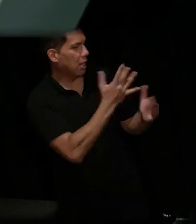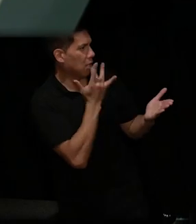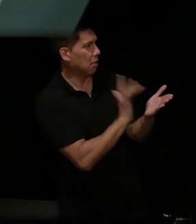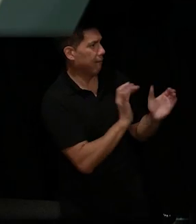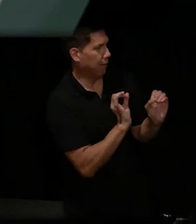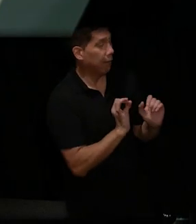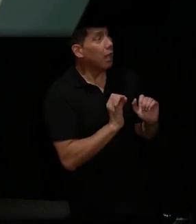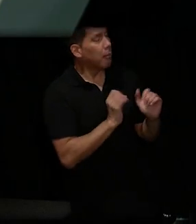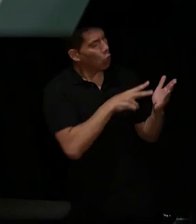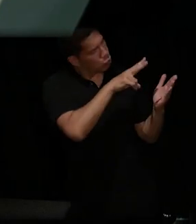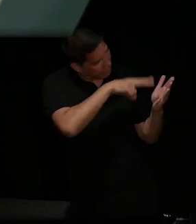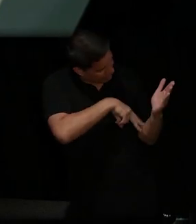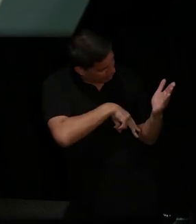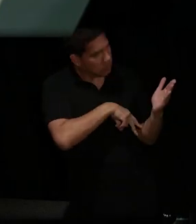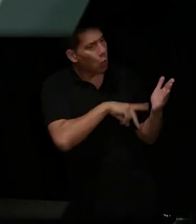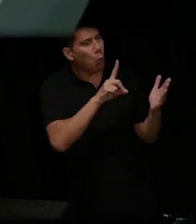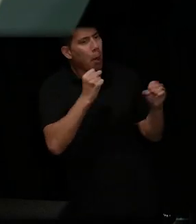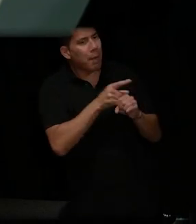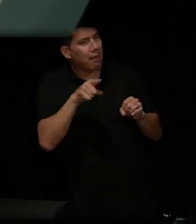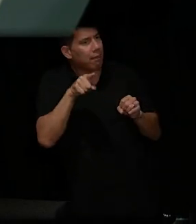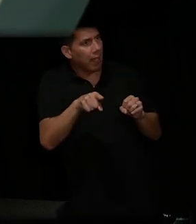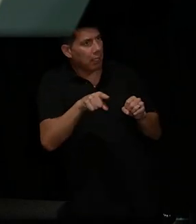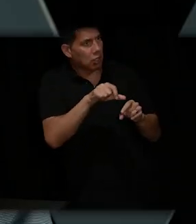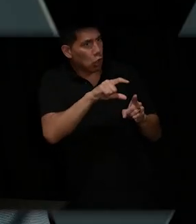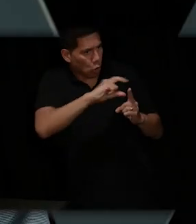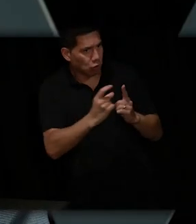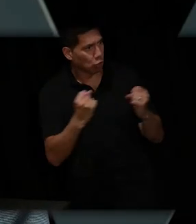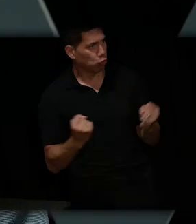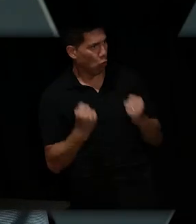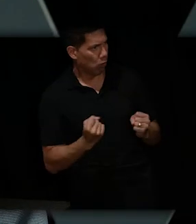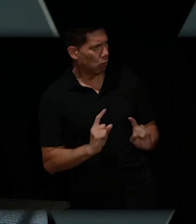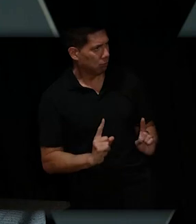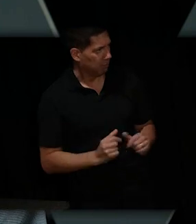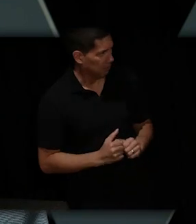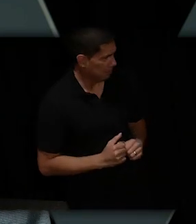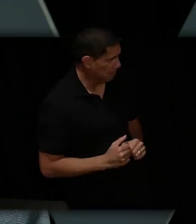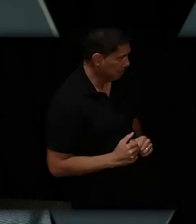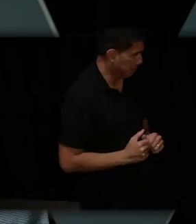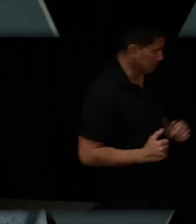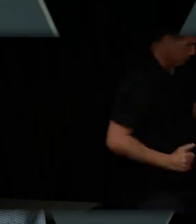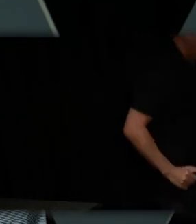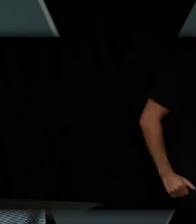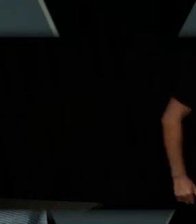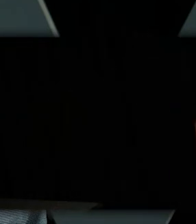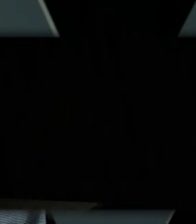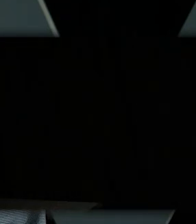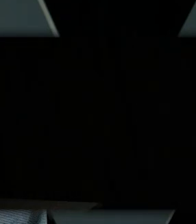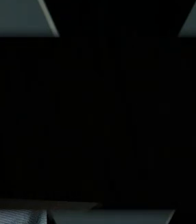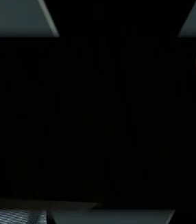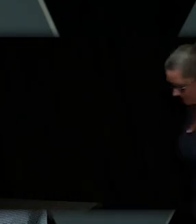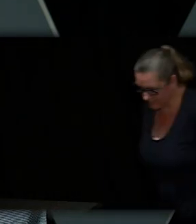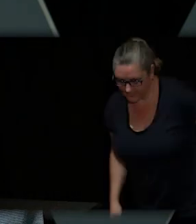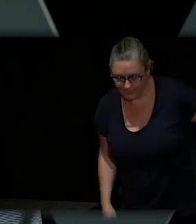what made it strong, that culture? I mean, I had someone ask me earlier